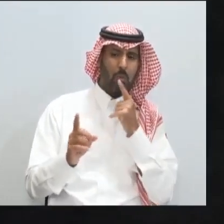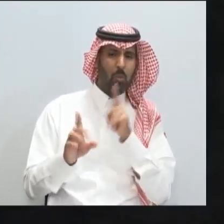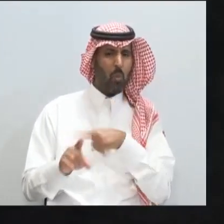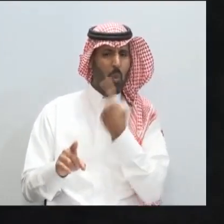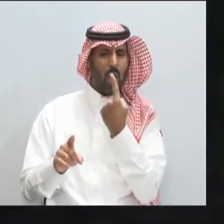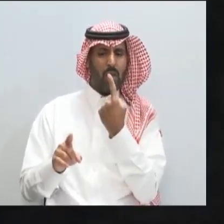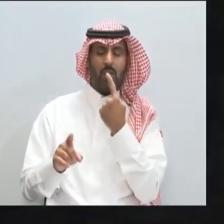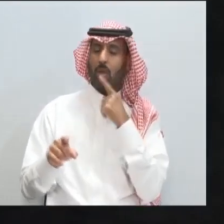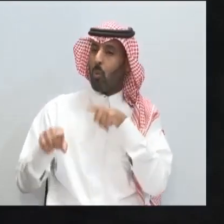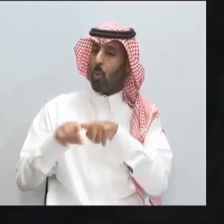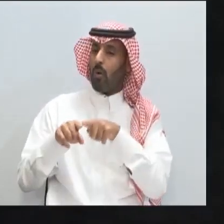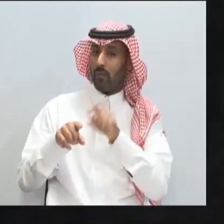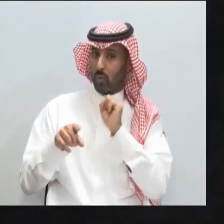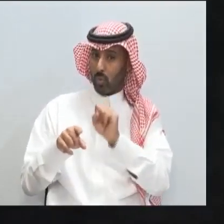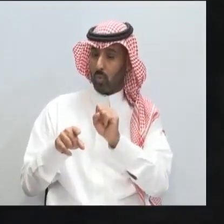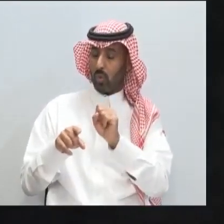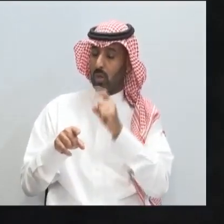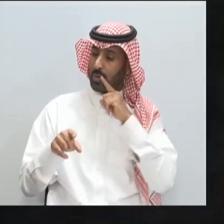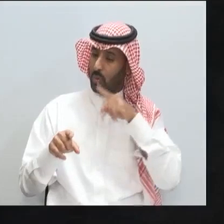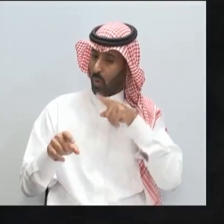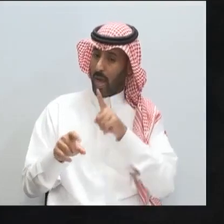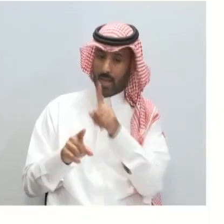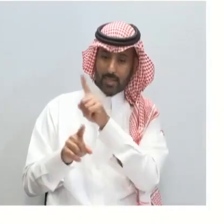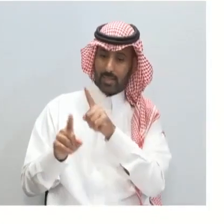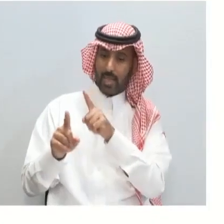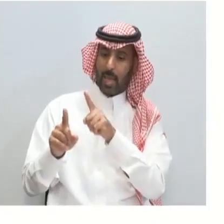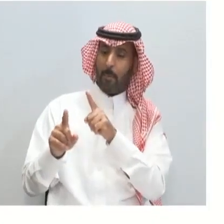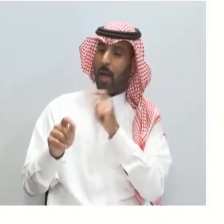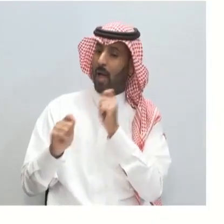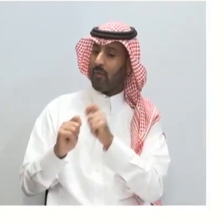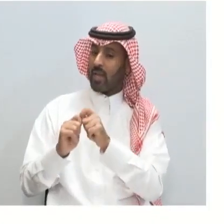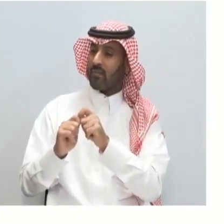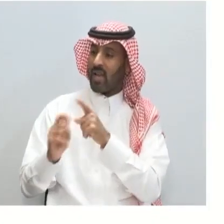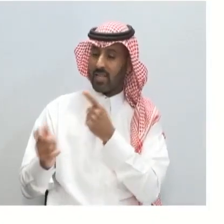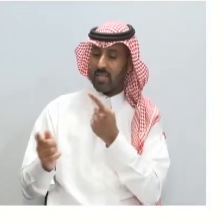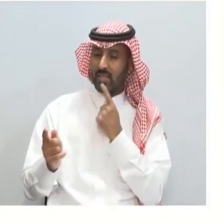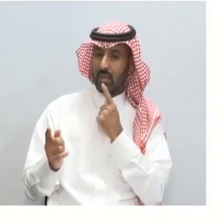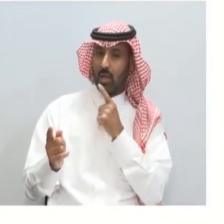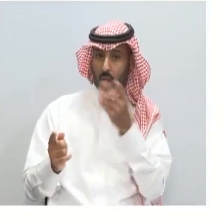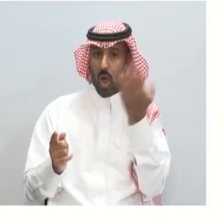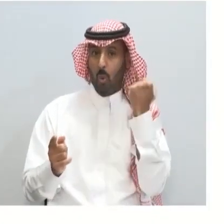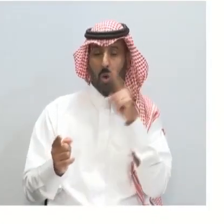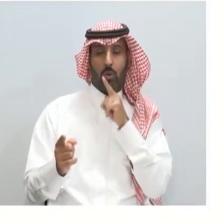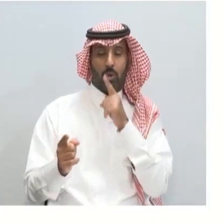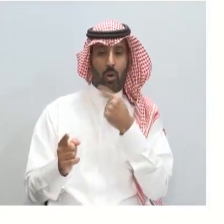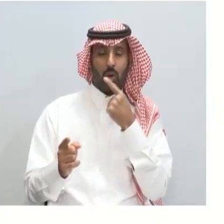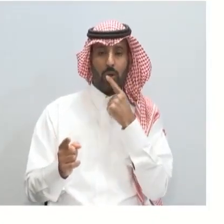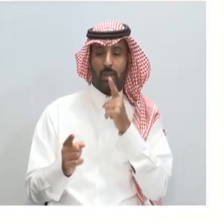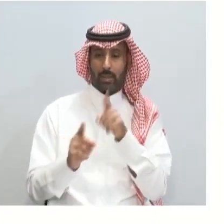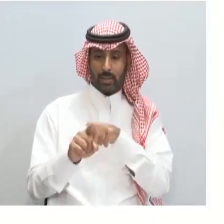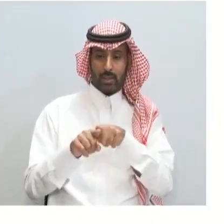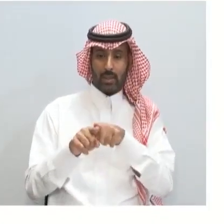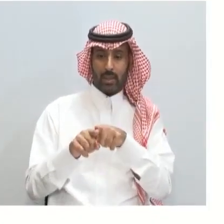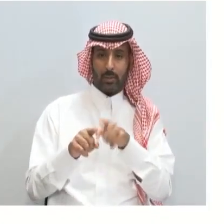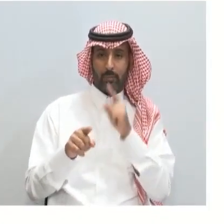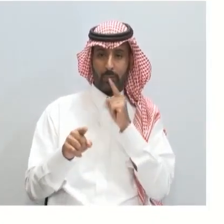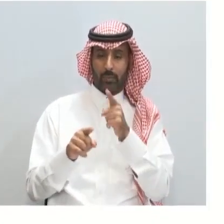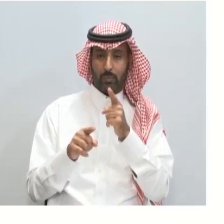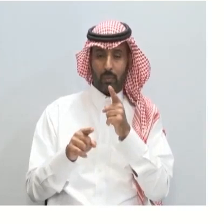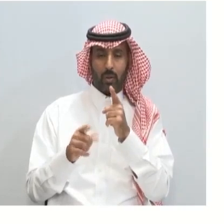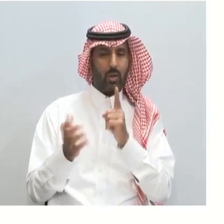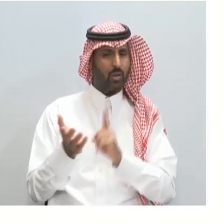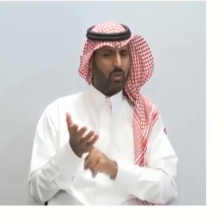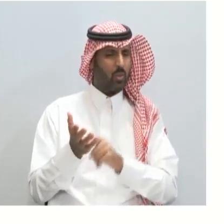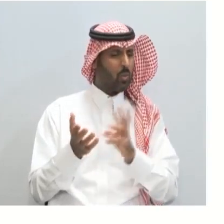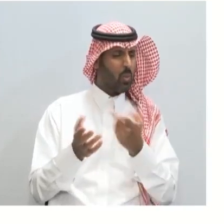one friend. There's one friend that you go to. So again, do you ever talk to friends when you have a problem and can't